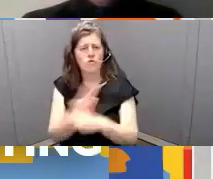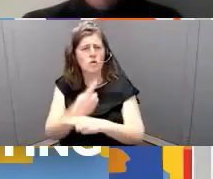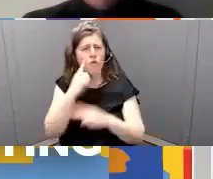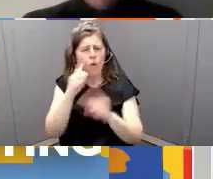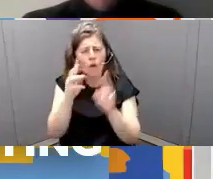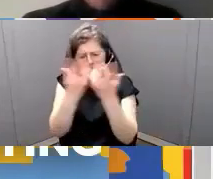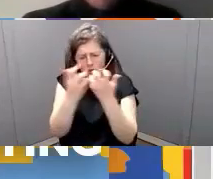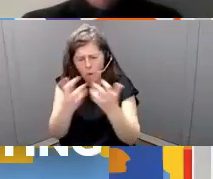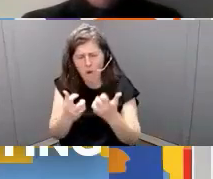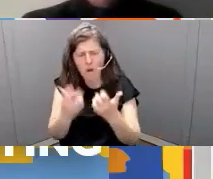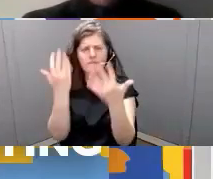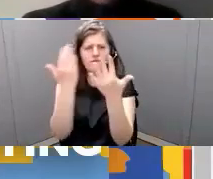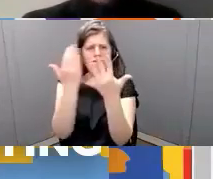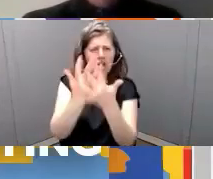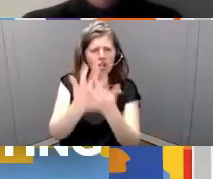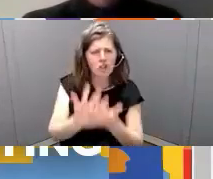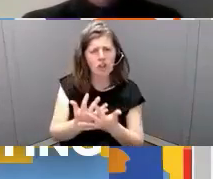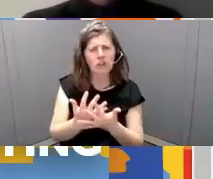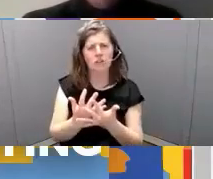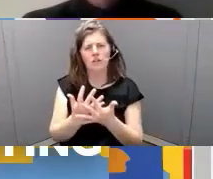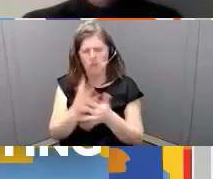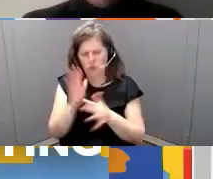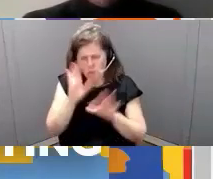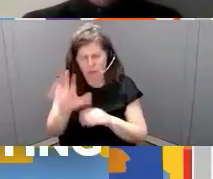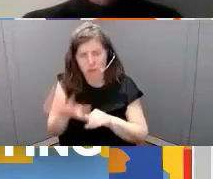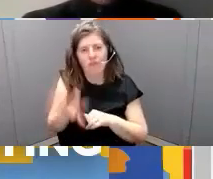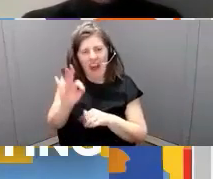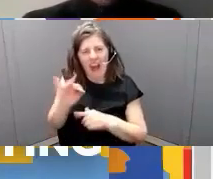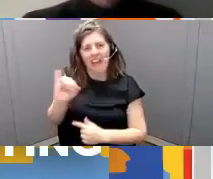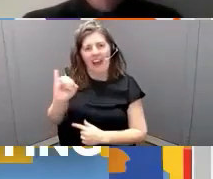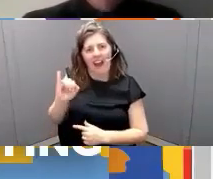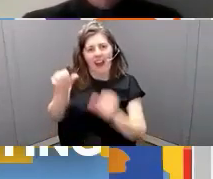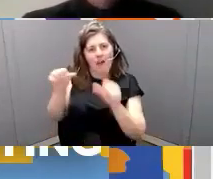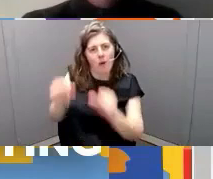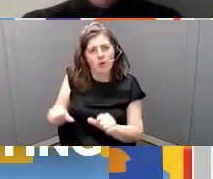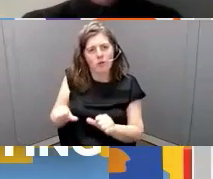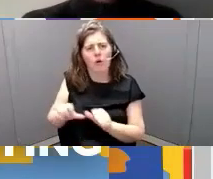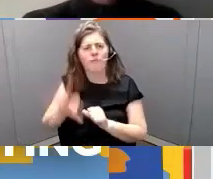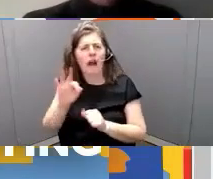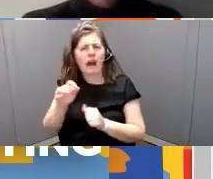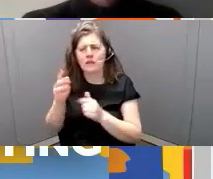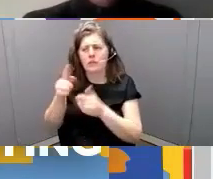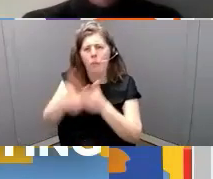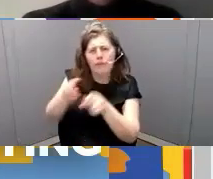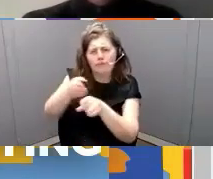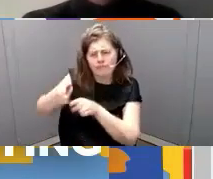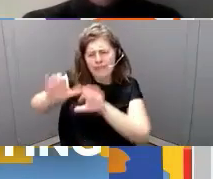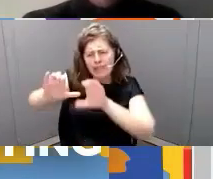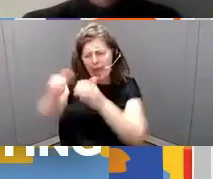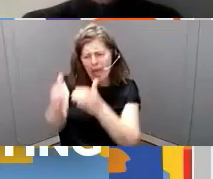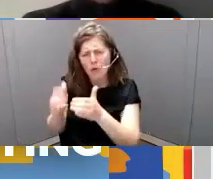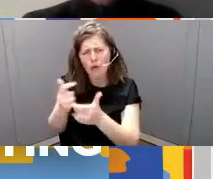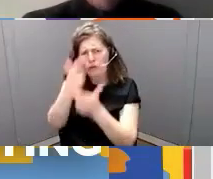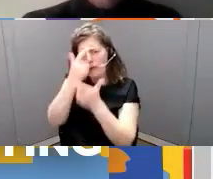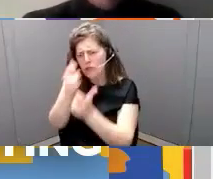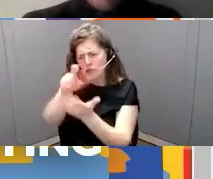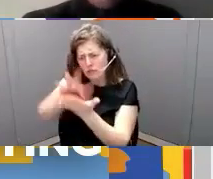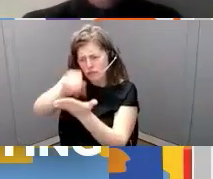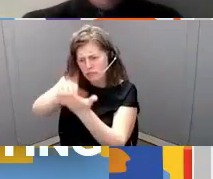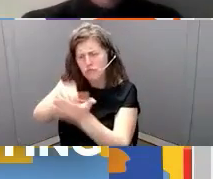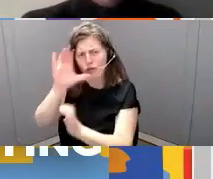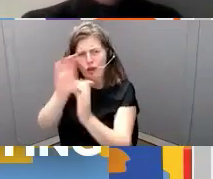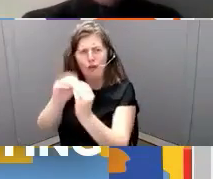and filter, and thus find the iPoster or the category that you're interested in